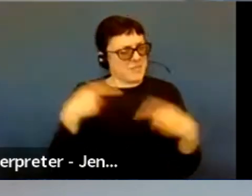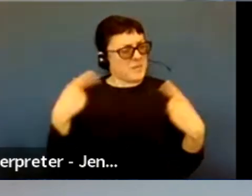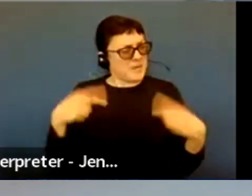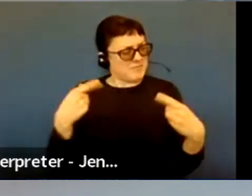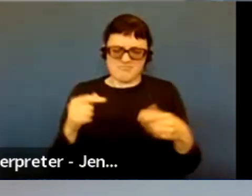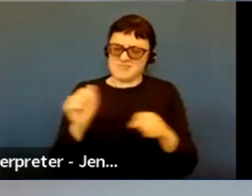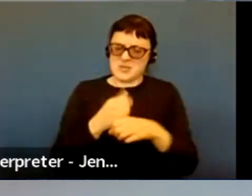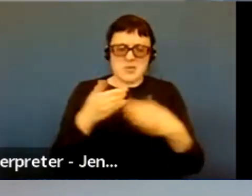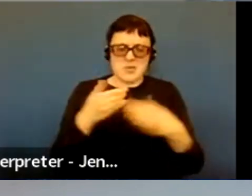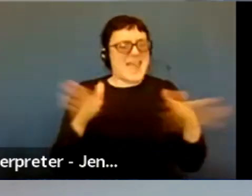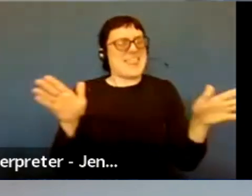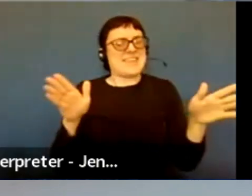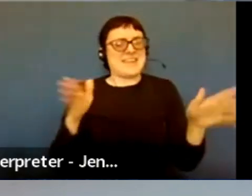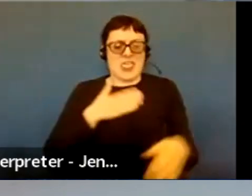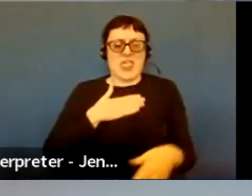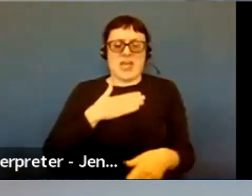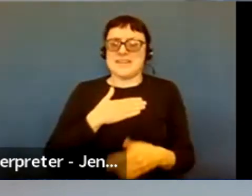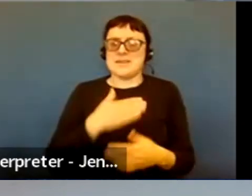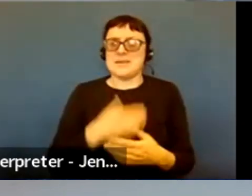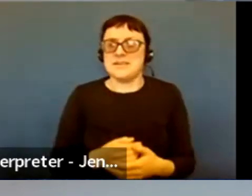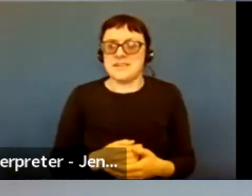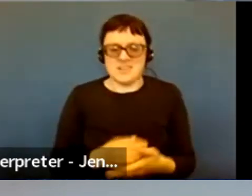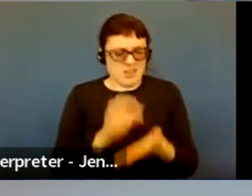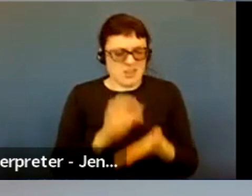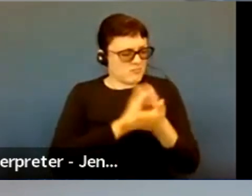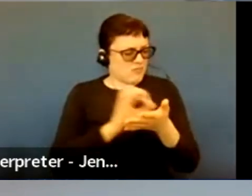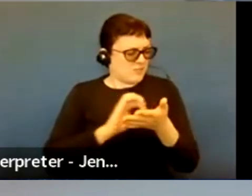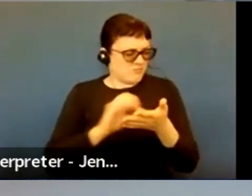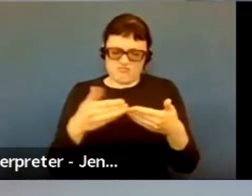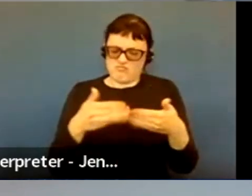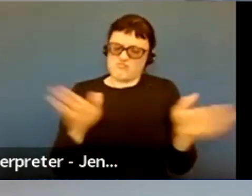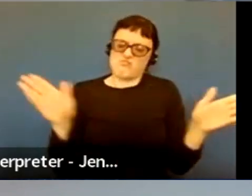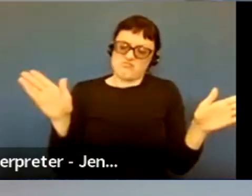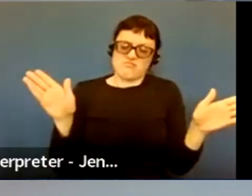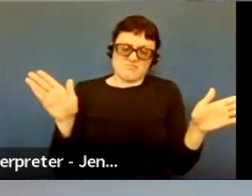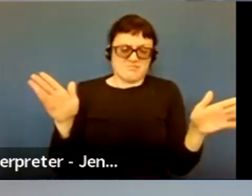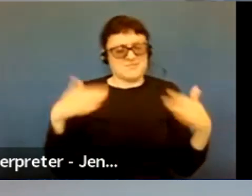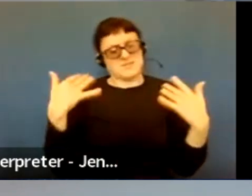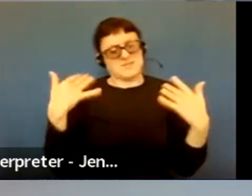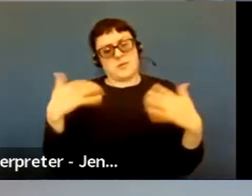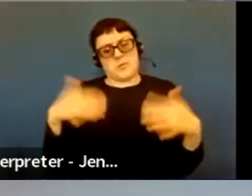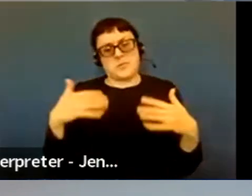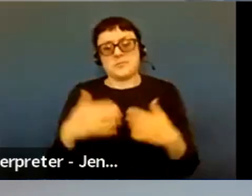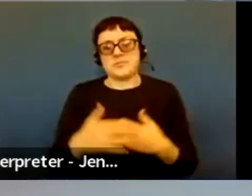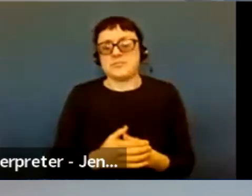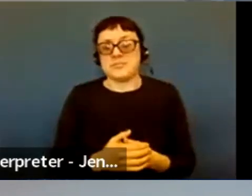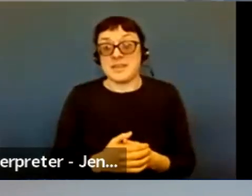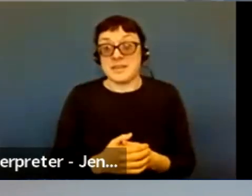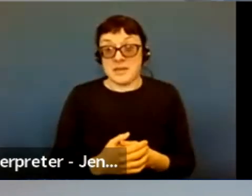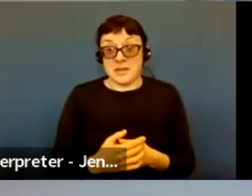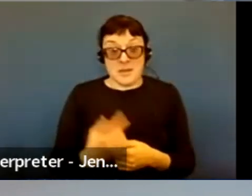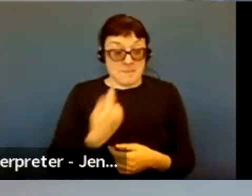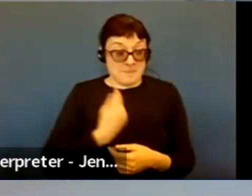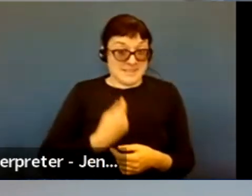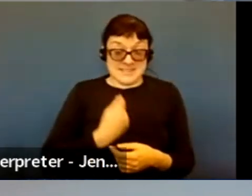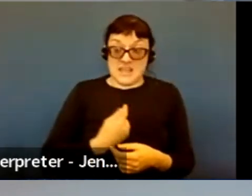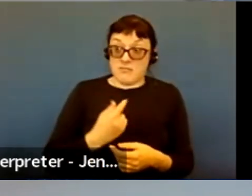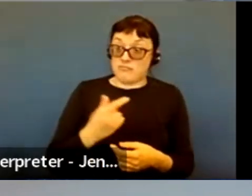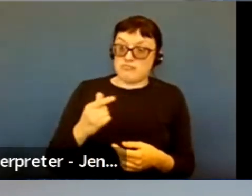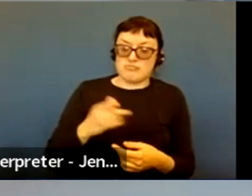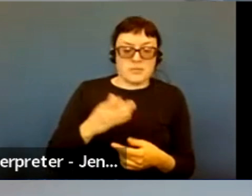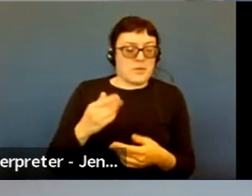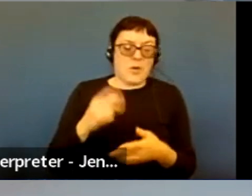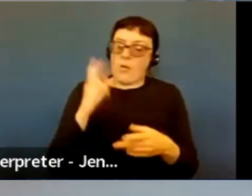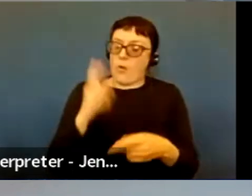go anywhere they wanted as a writer, which is why it's so extraordinary. To me, every time I see Shakespeare, I'm often